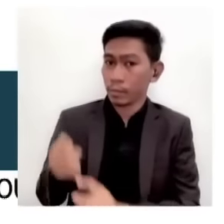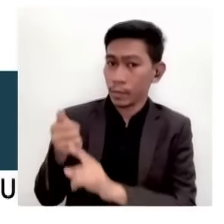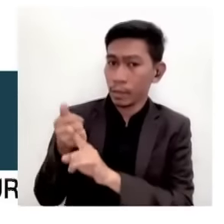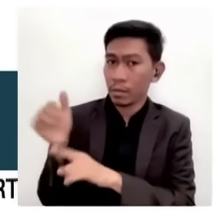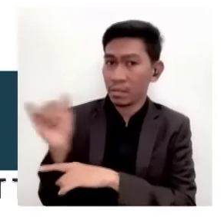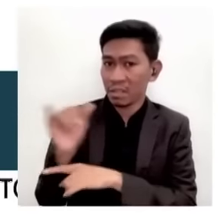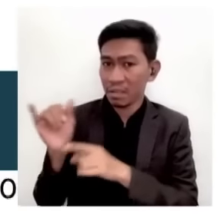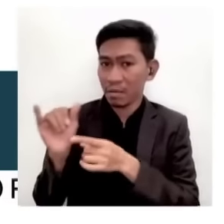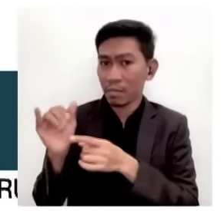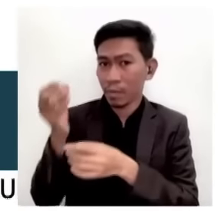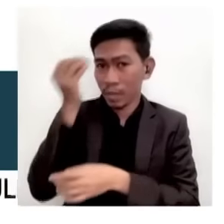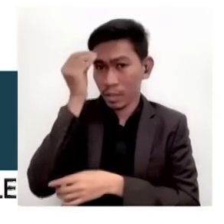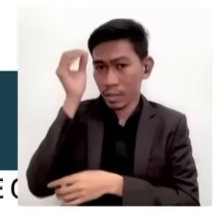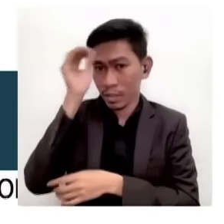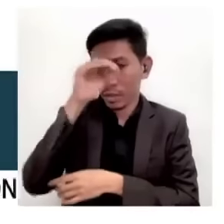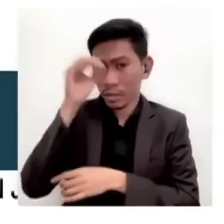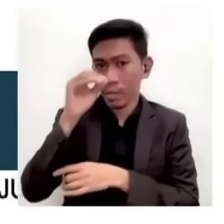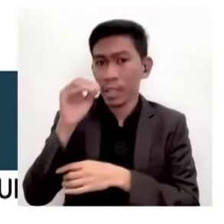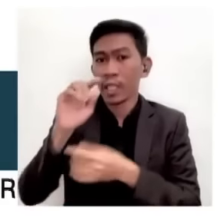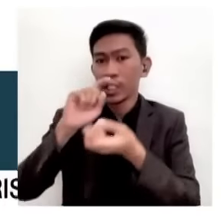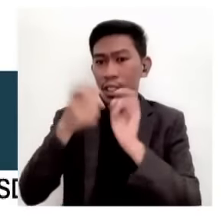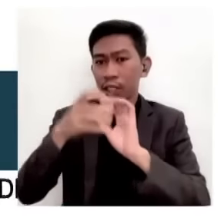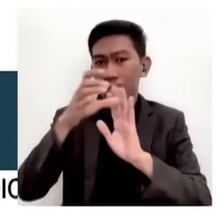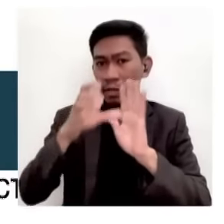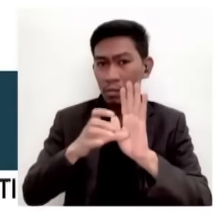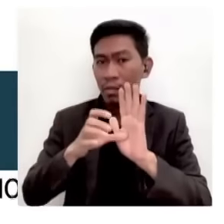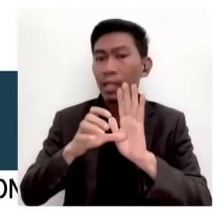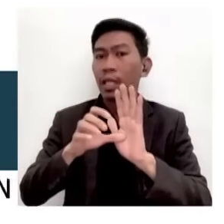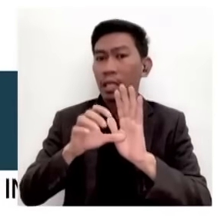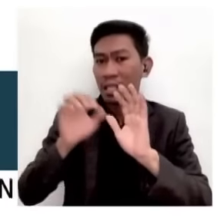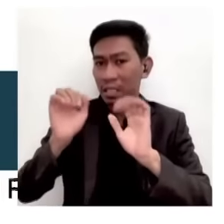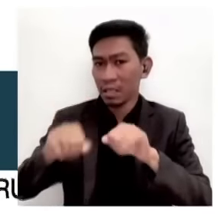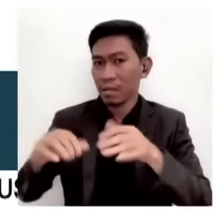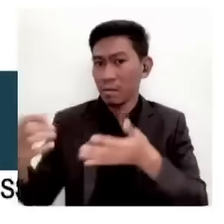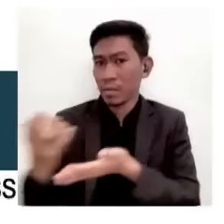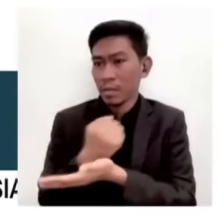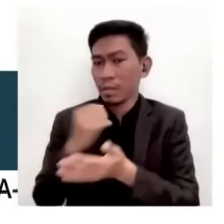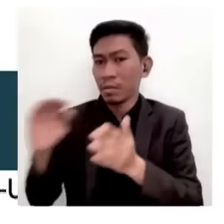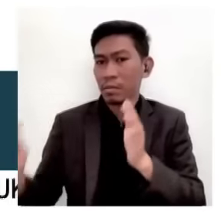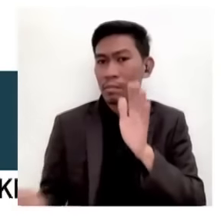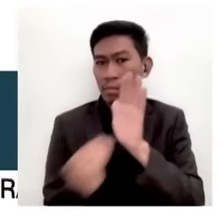the charter is an opportunity to entrench the BARM in the Constitution?